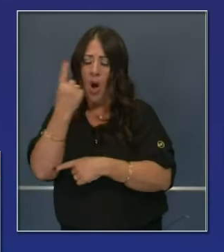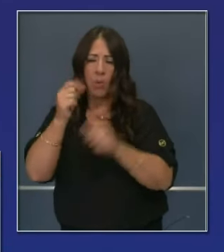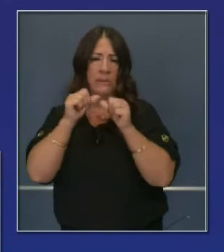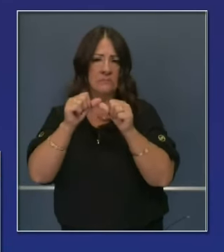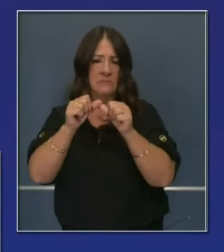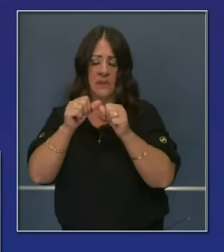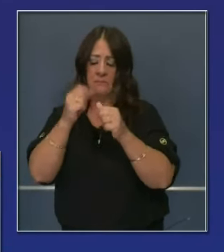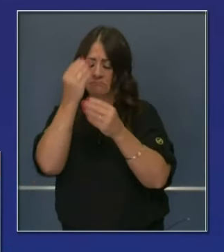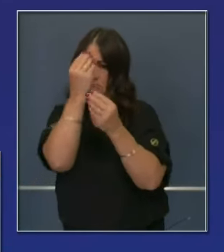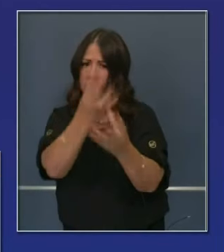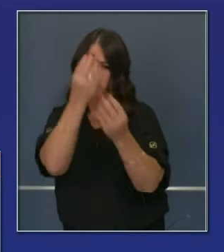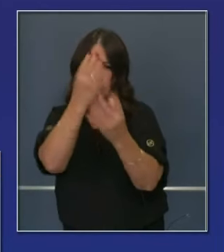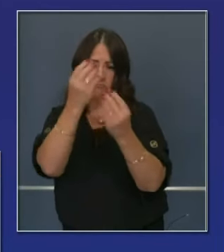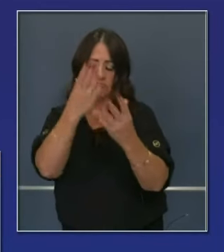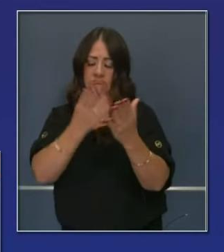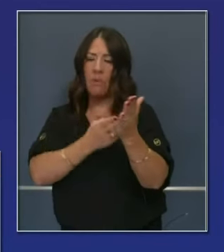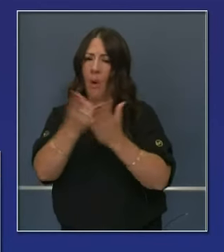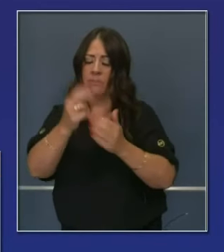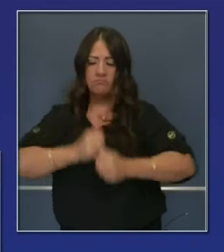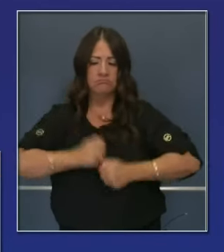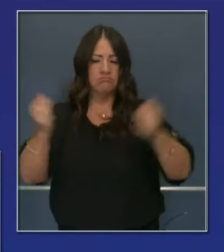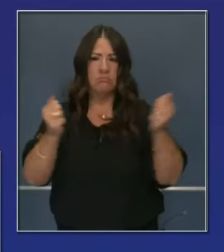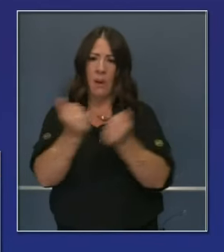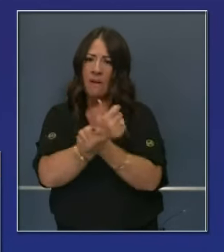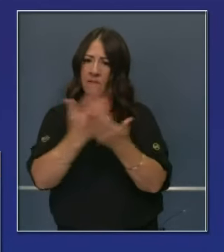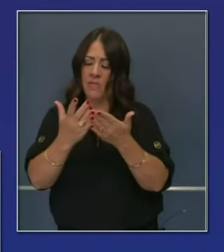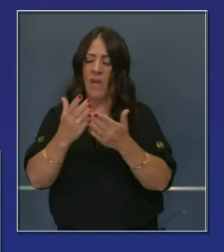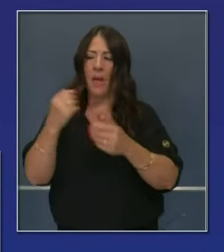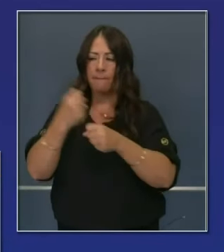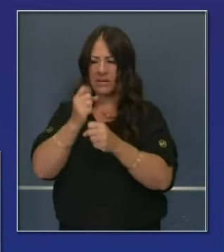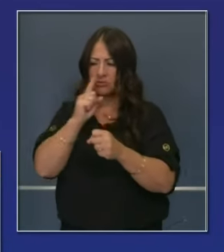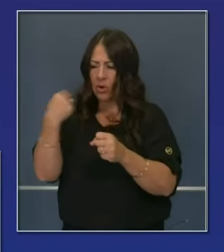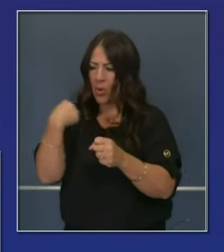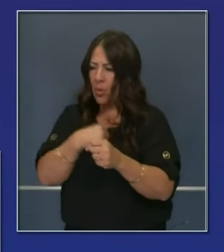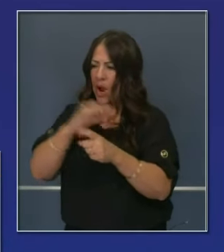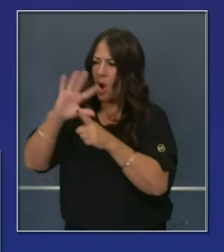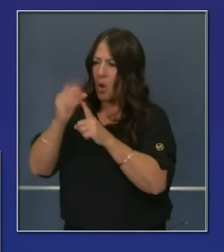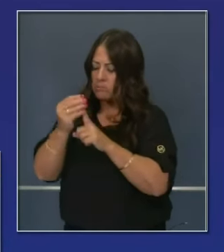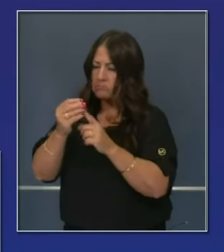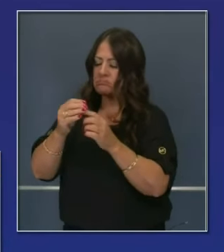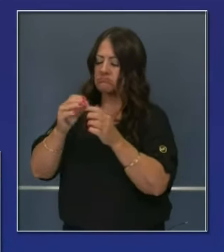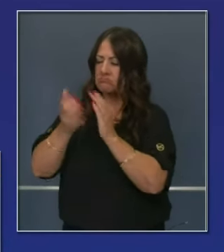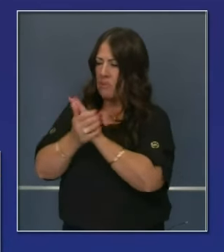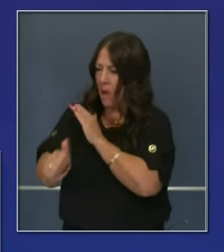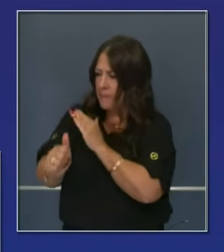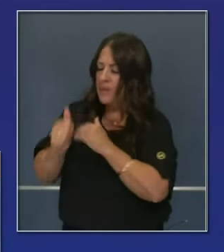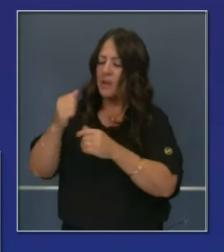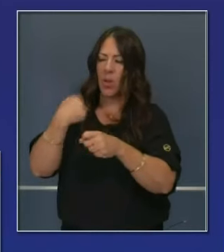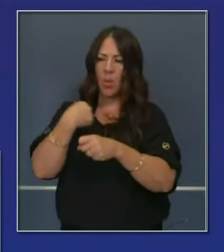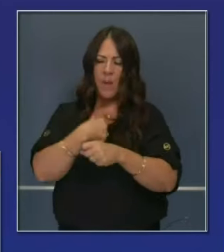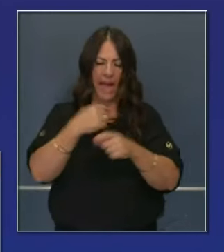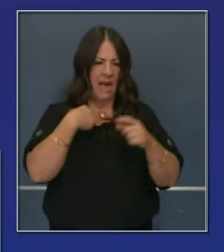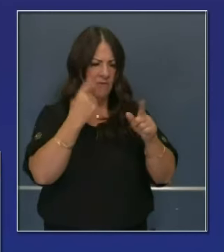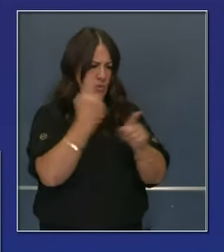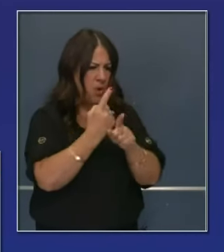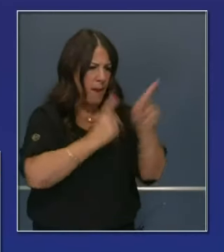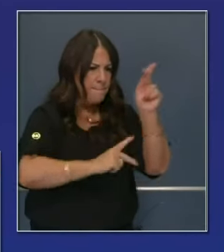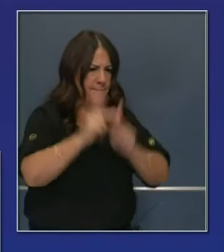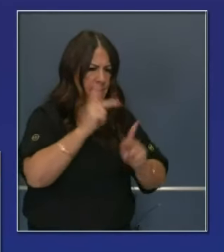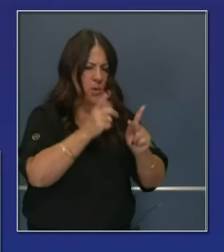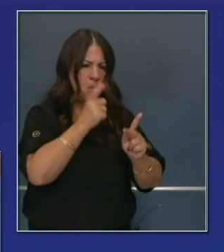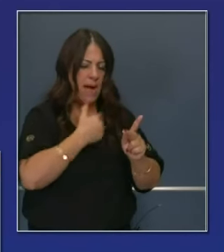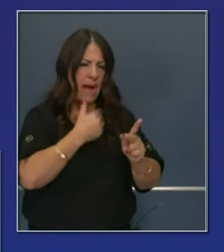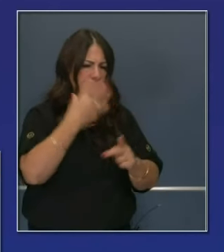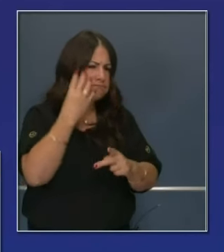consistently engaged, again, in a culturally competent way, making sure you have trusted messengers, making sure that we have